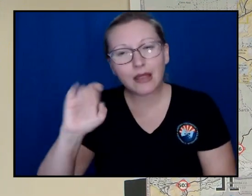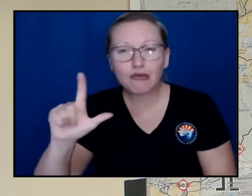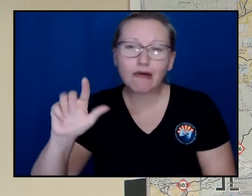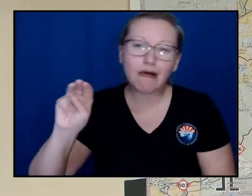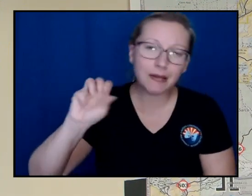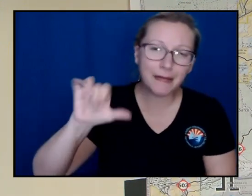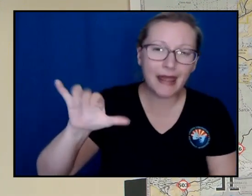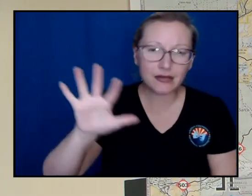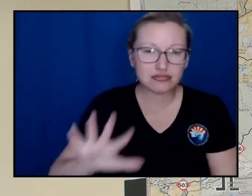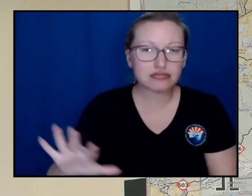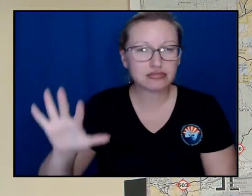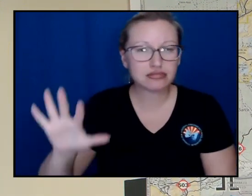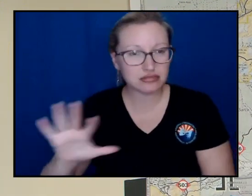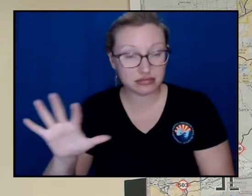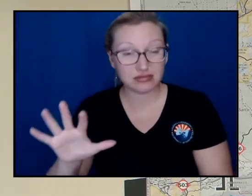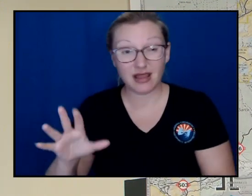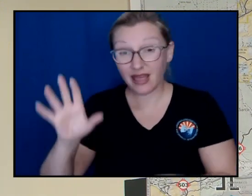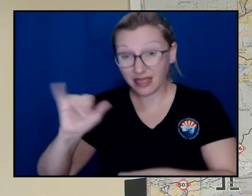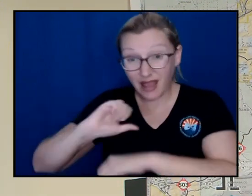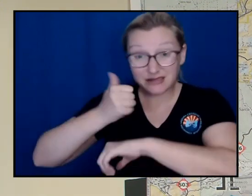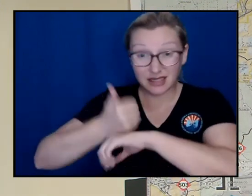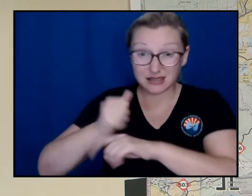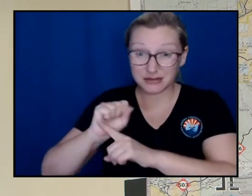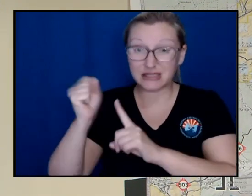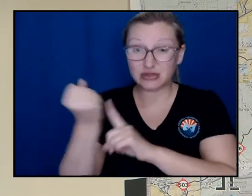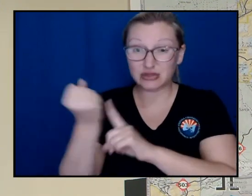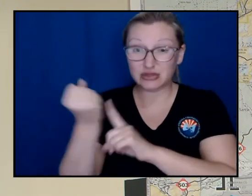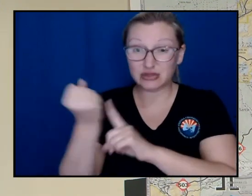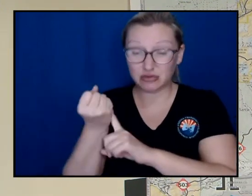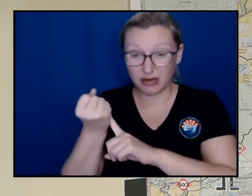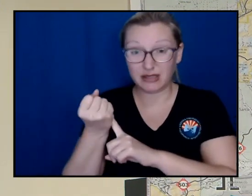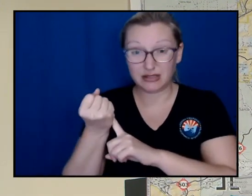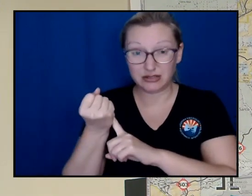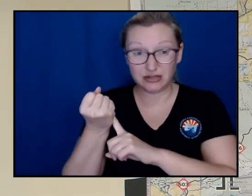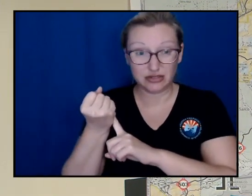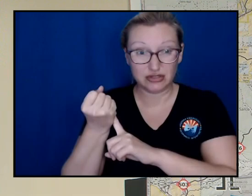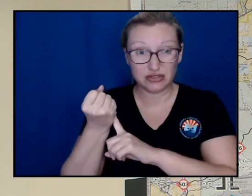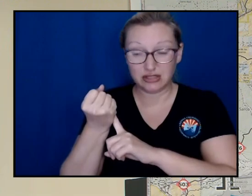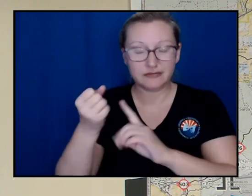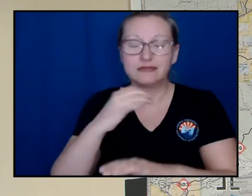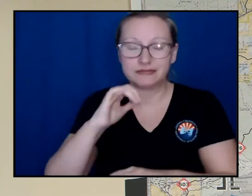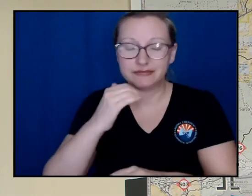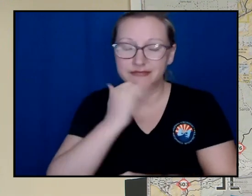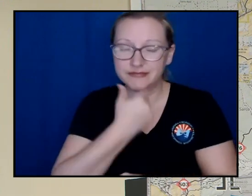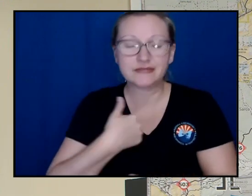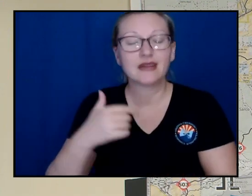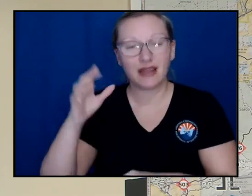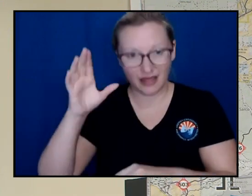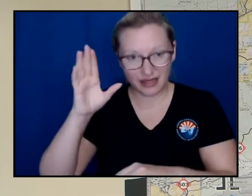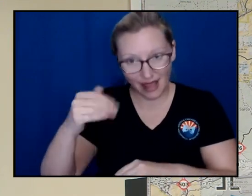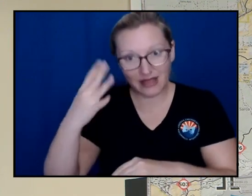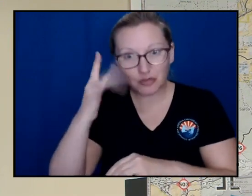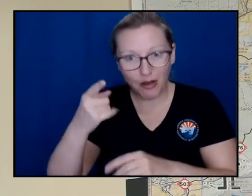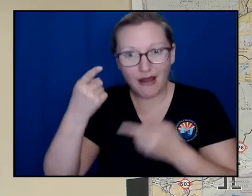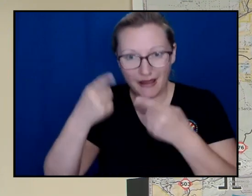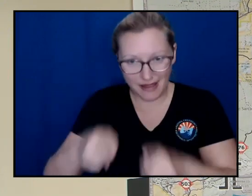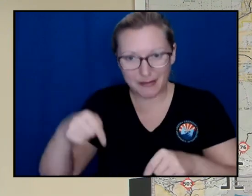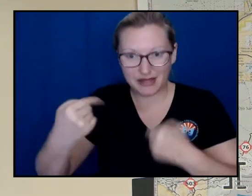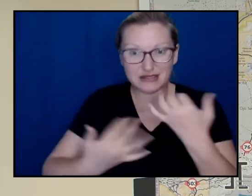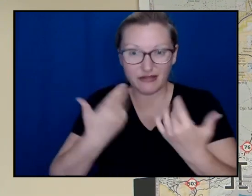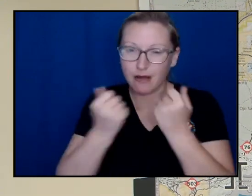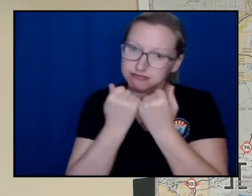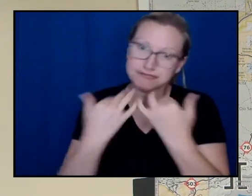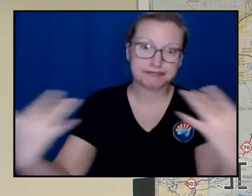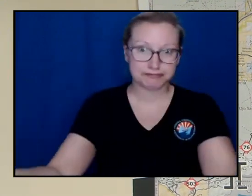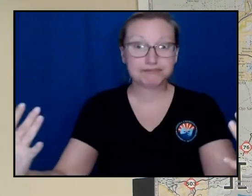us up into the situation that we have here with the Calf Canyon and Hermit's Peak fire. As we get a little